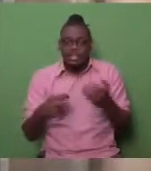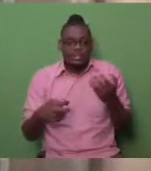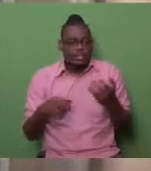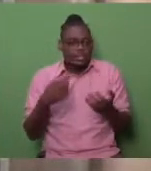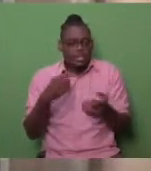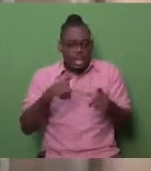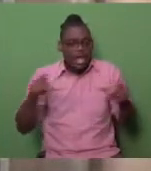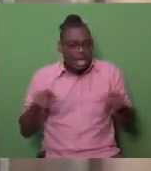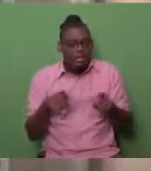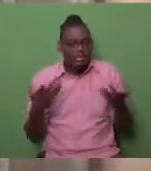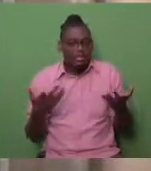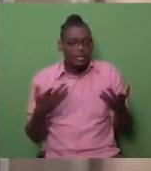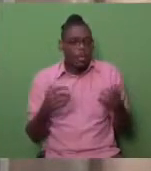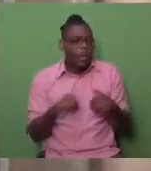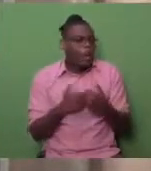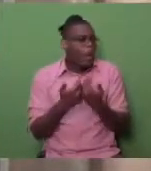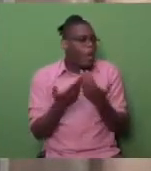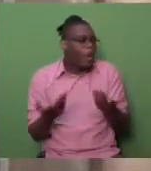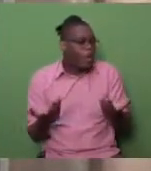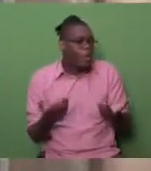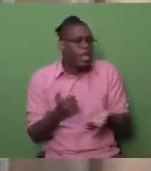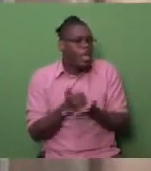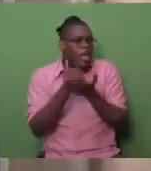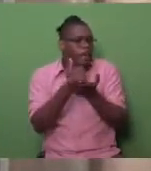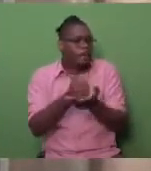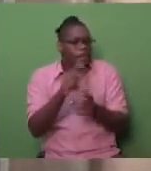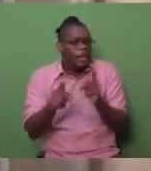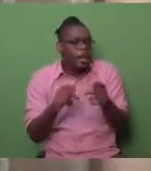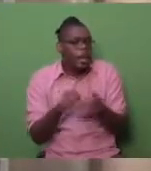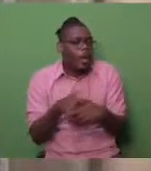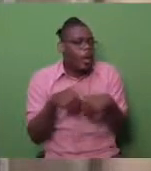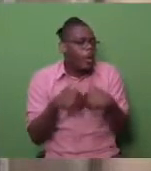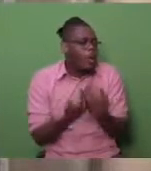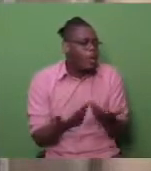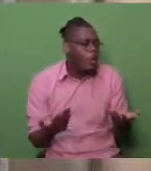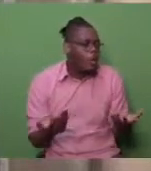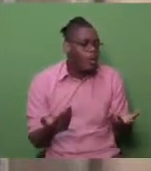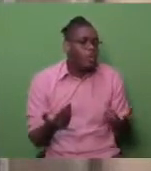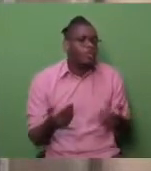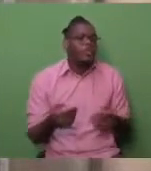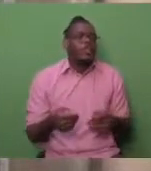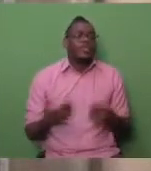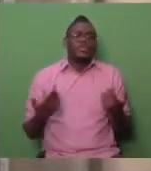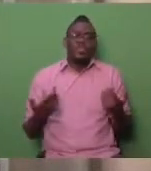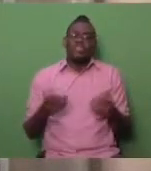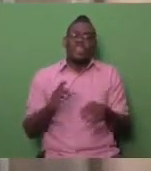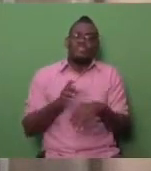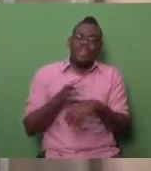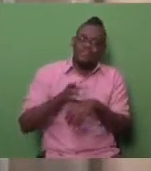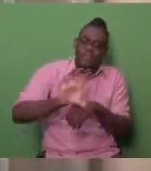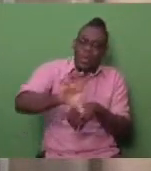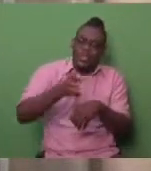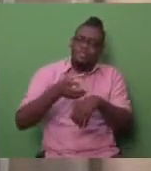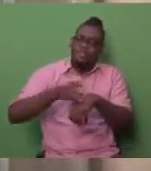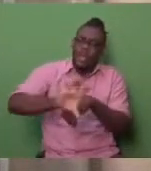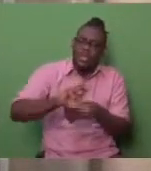impose markups on goods to secure supernormal profits, and some of them happen to be PNM financiers as